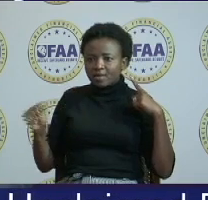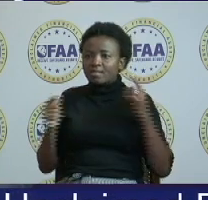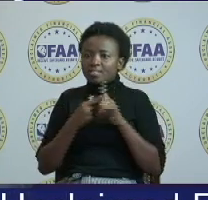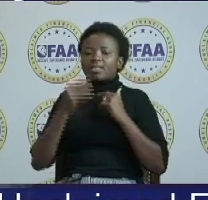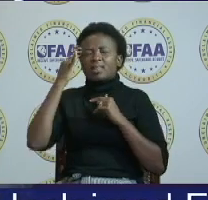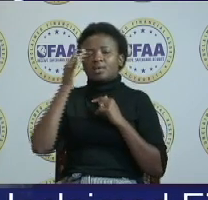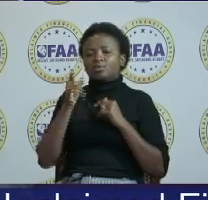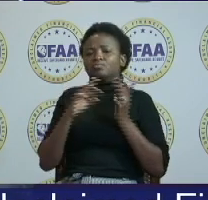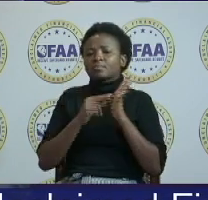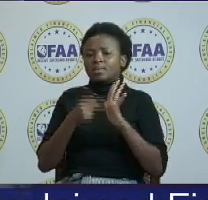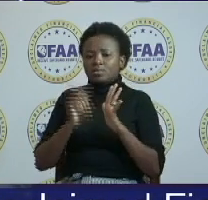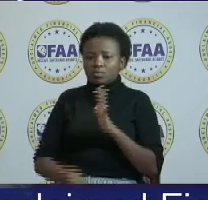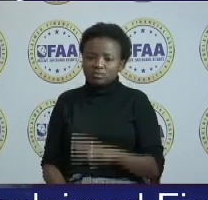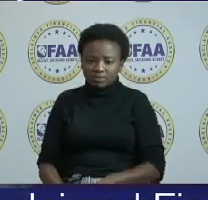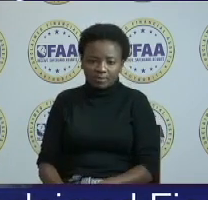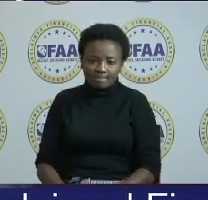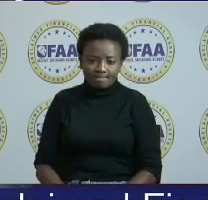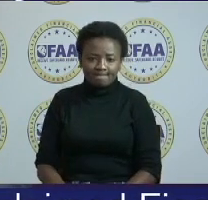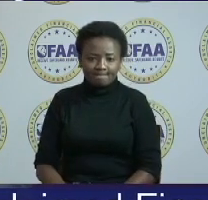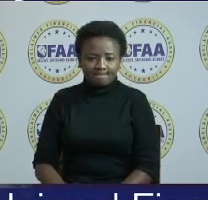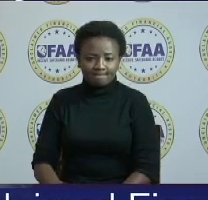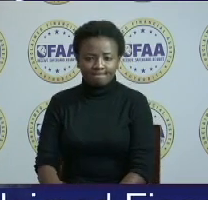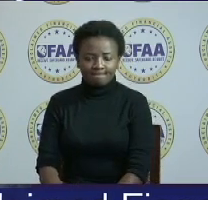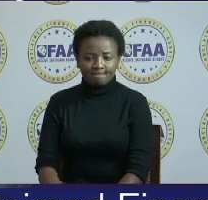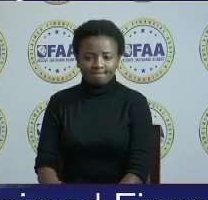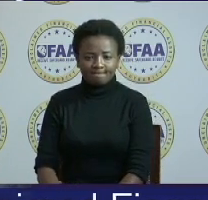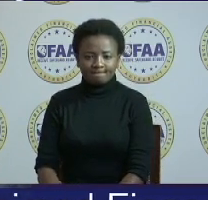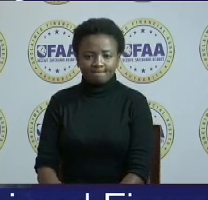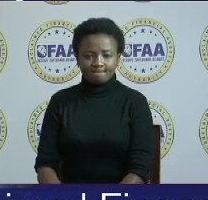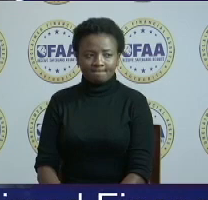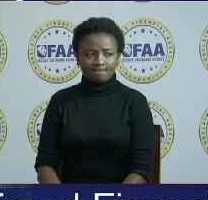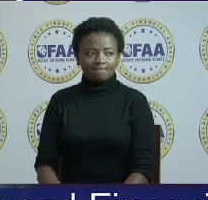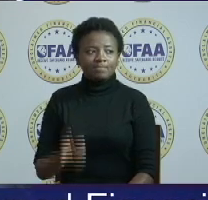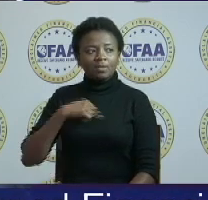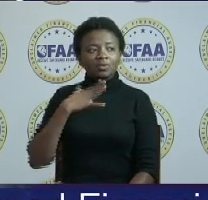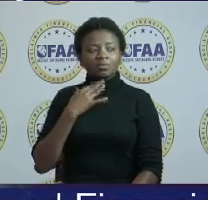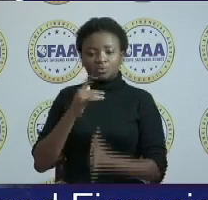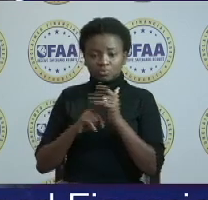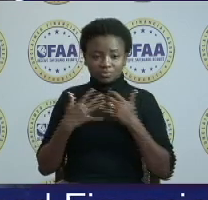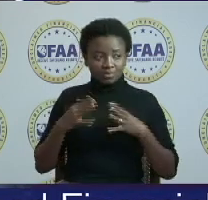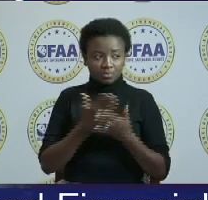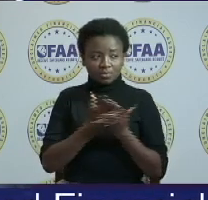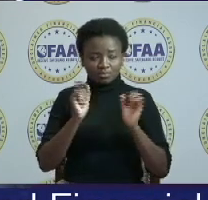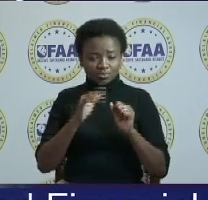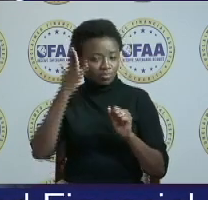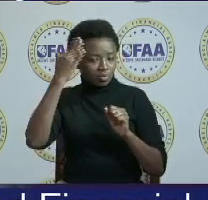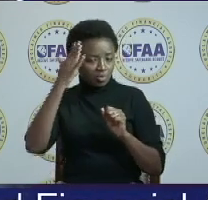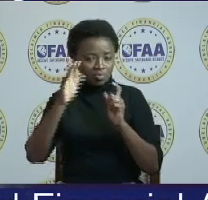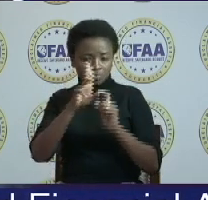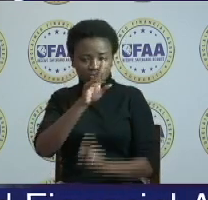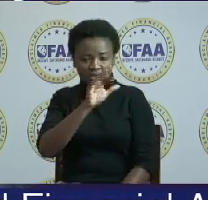relate with it as a brand. And our call, we would wish that people can relate with UFAA more